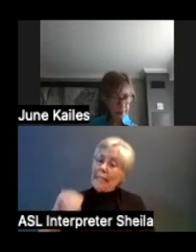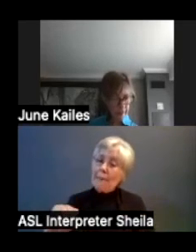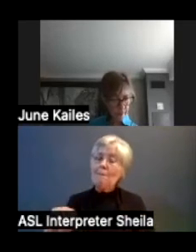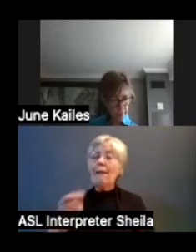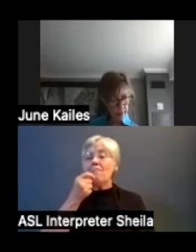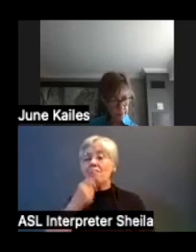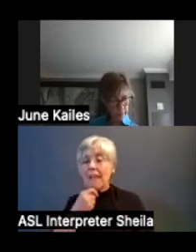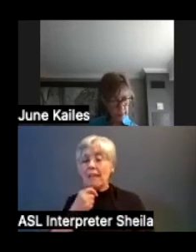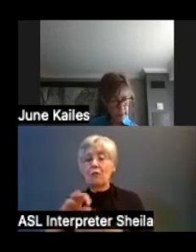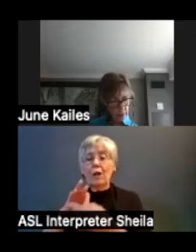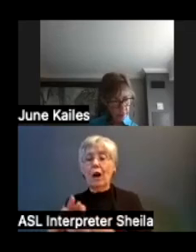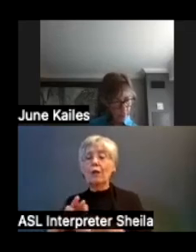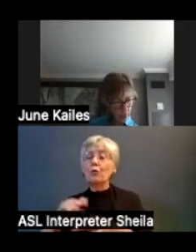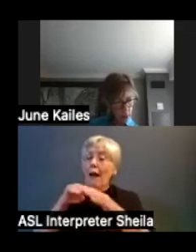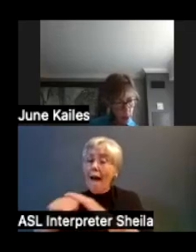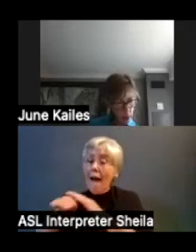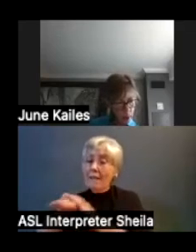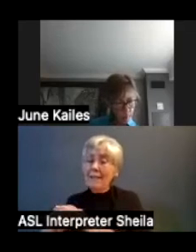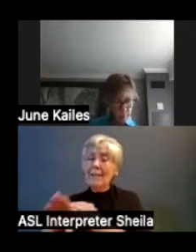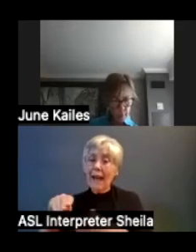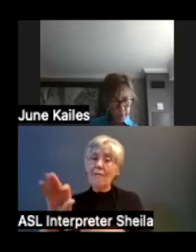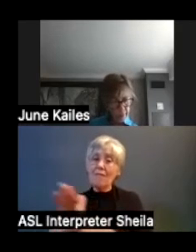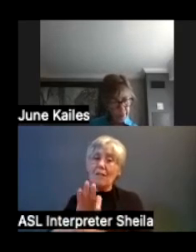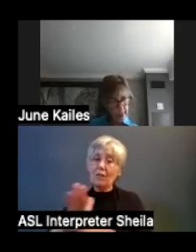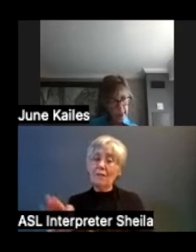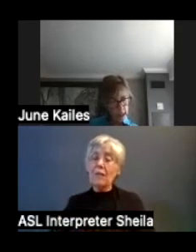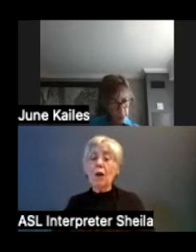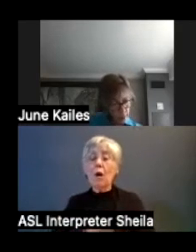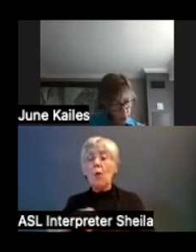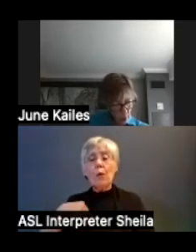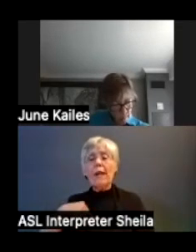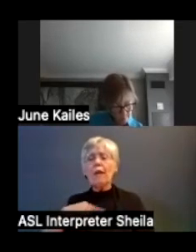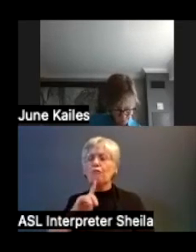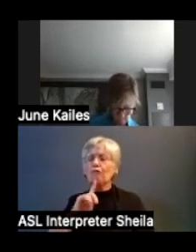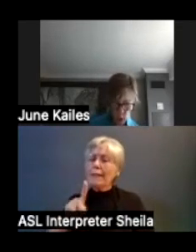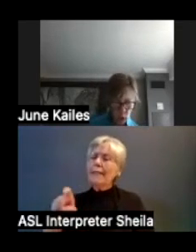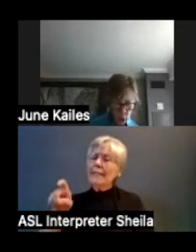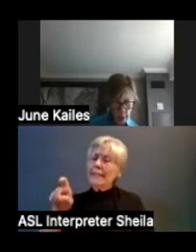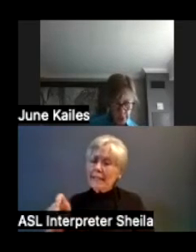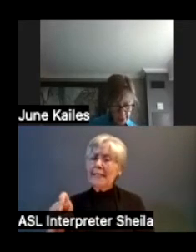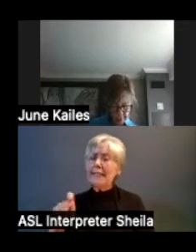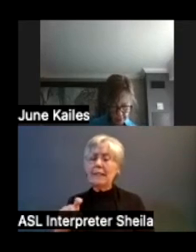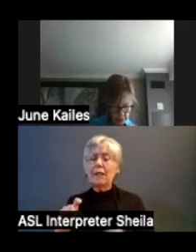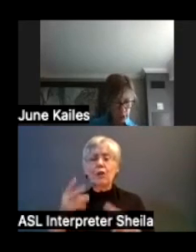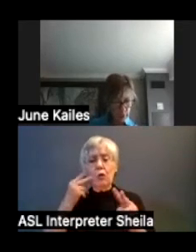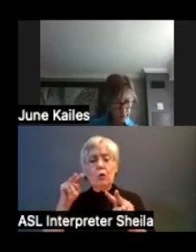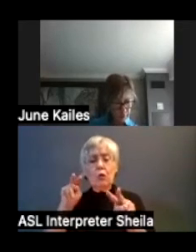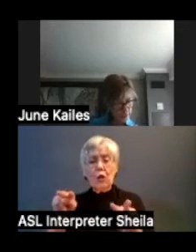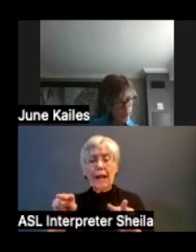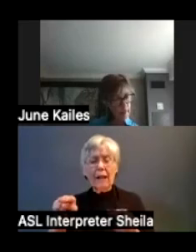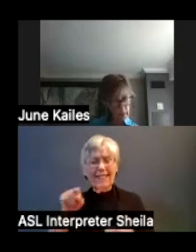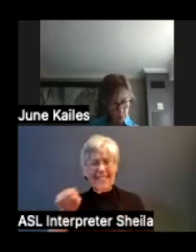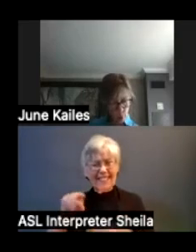access and functional needs. We really need to look at this in terms